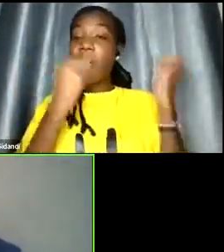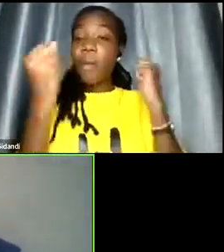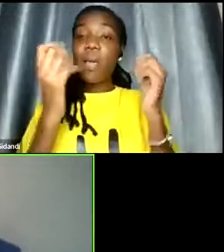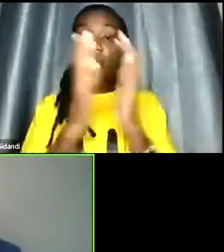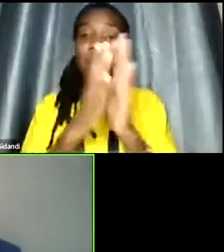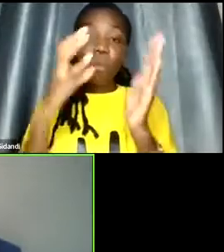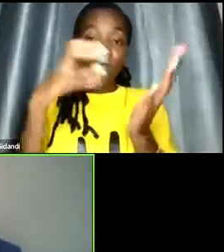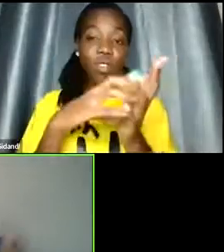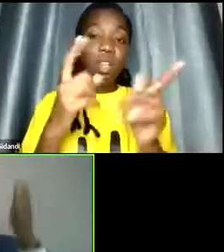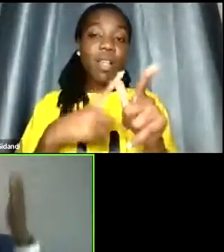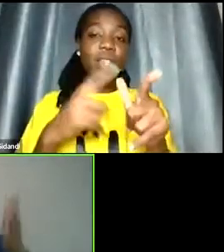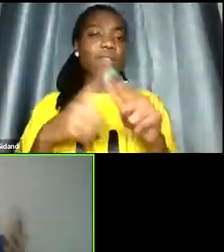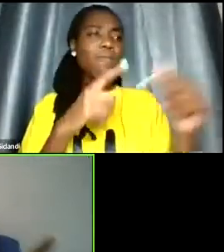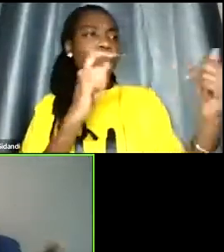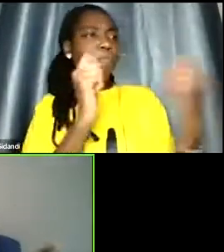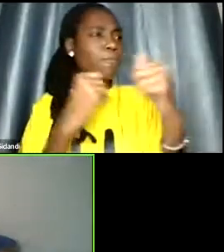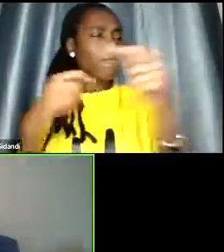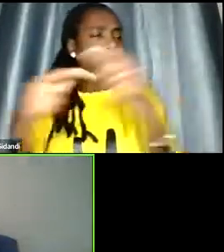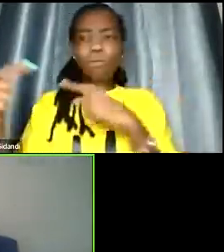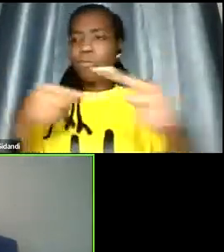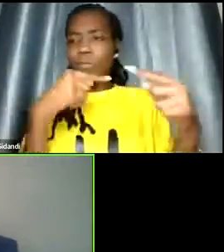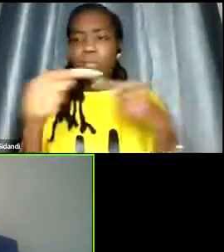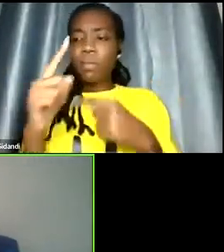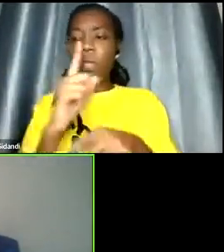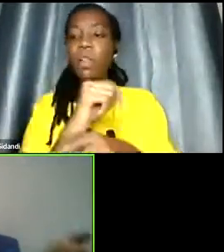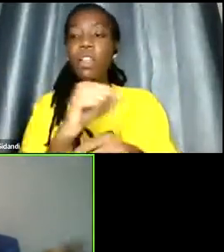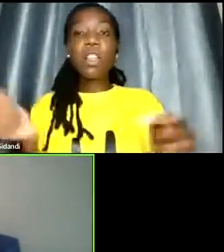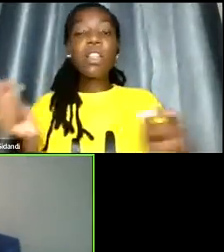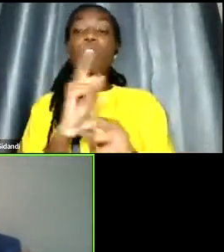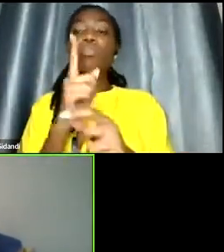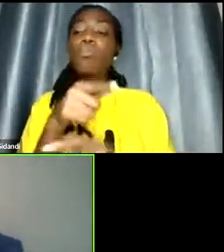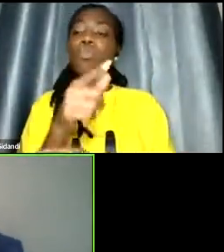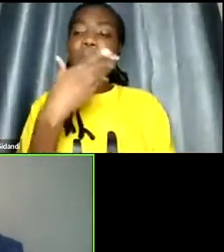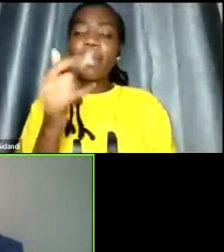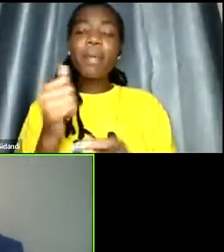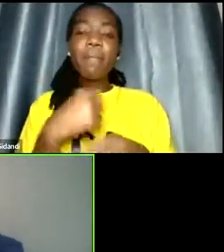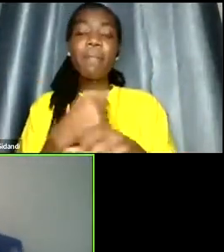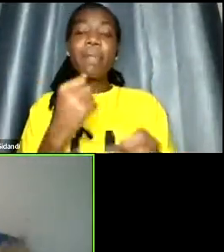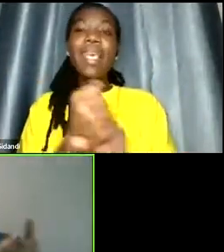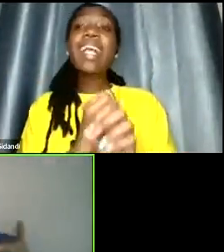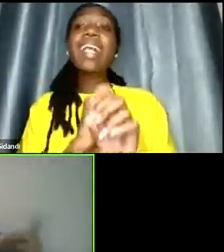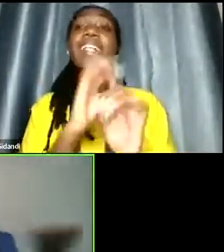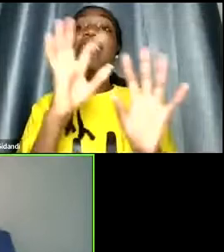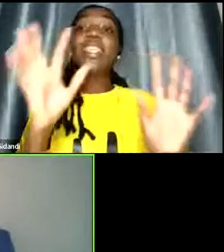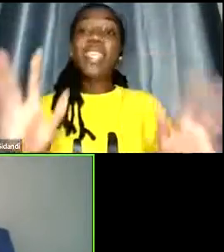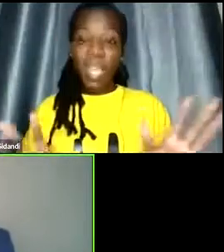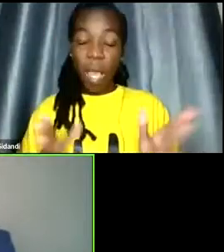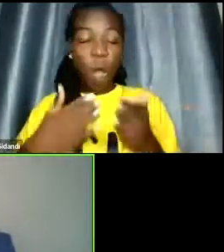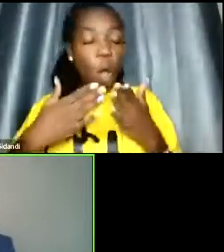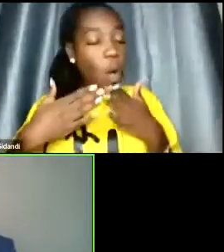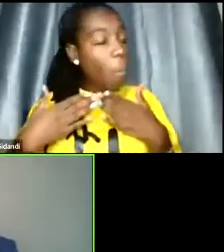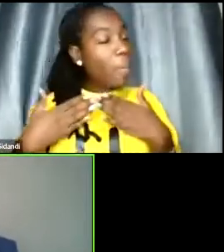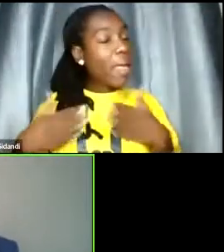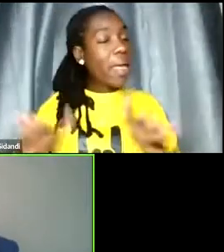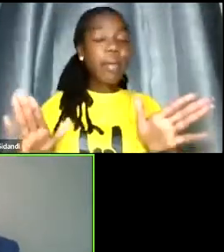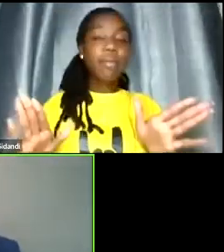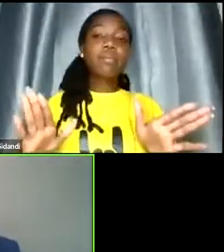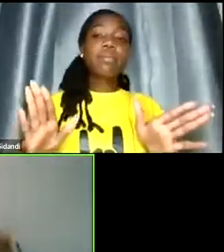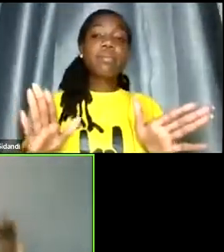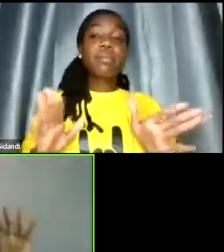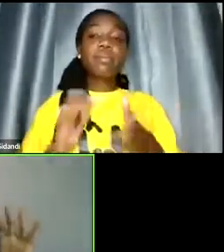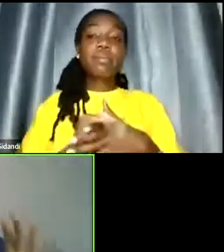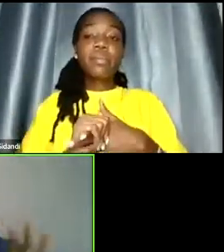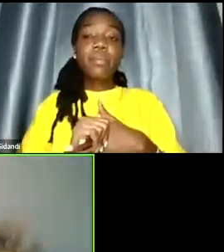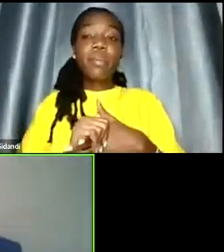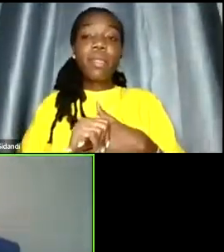one another. Make it crystal clear and open. These are the criteria of the next MD. Even